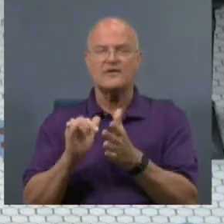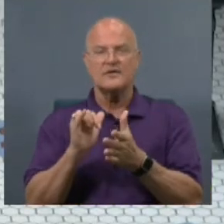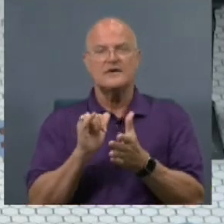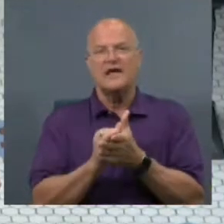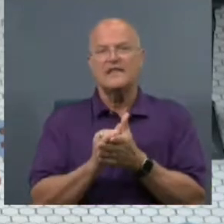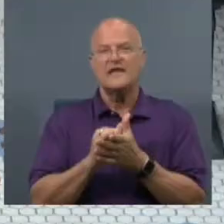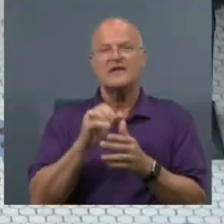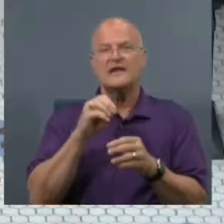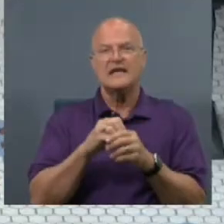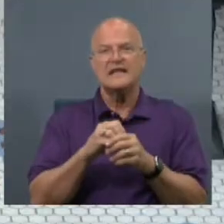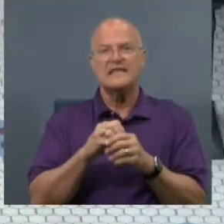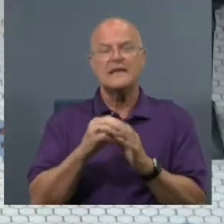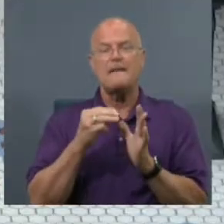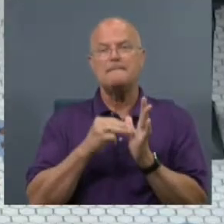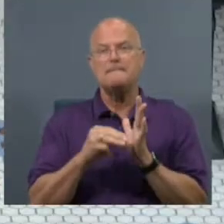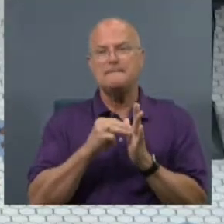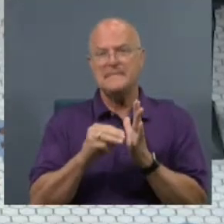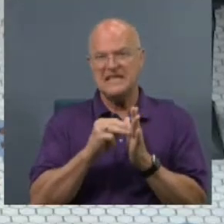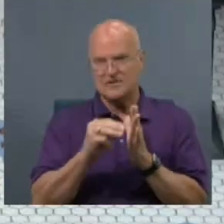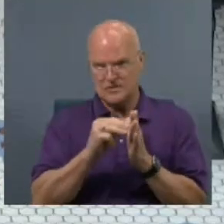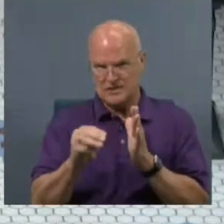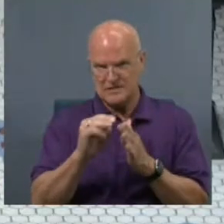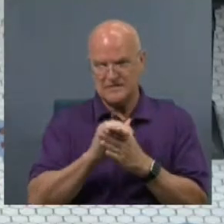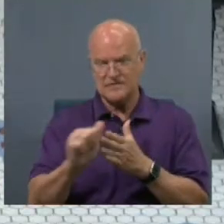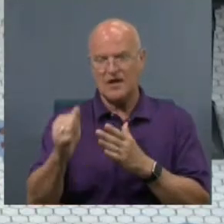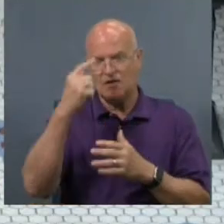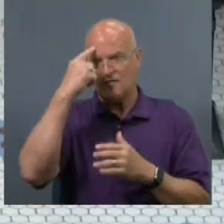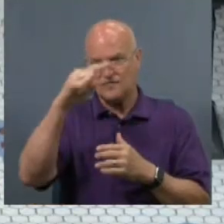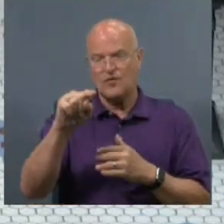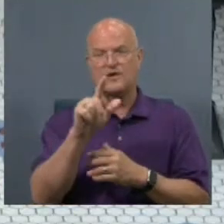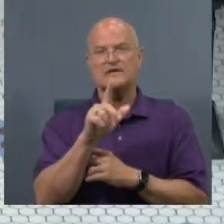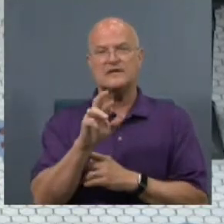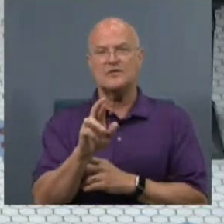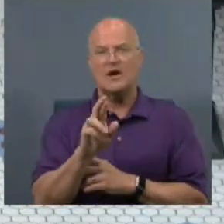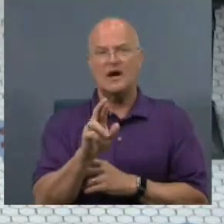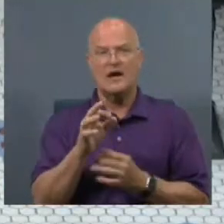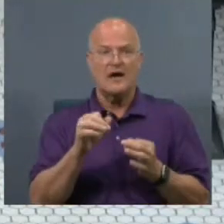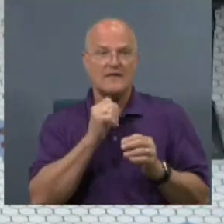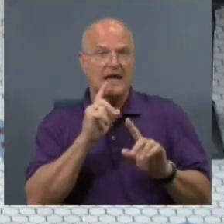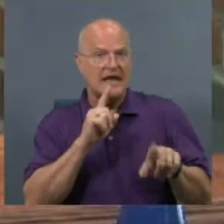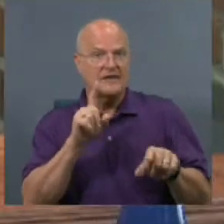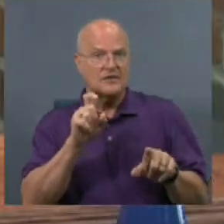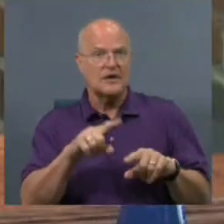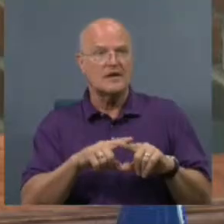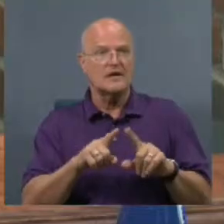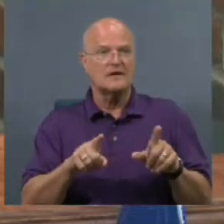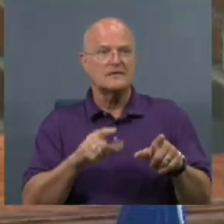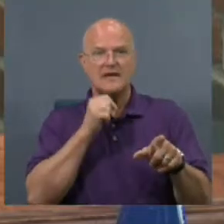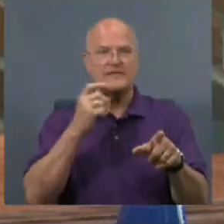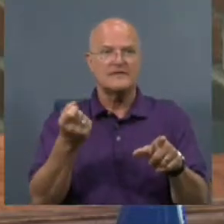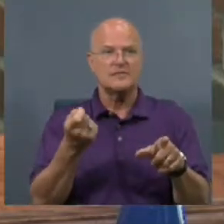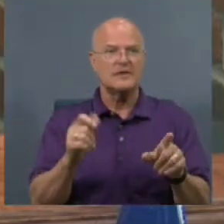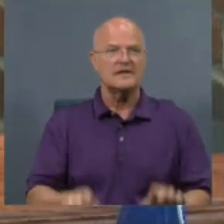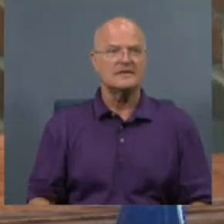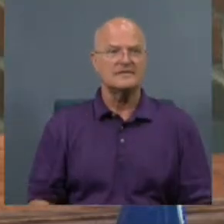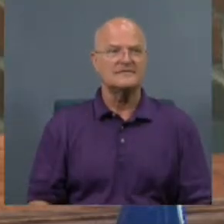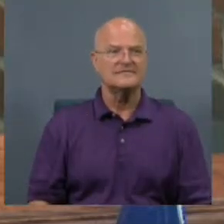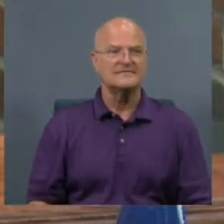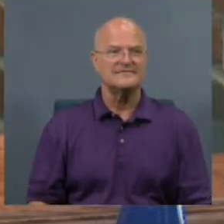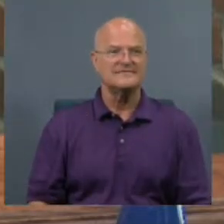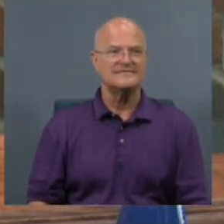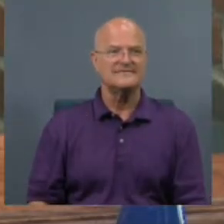are in the millions annually to the city of Little Rock. So I don't know if that answers your question, but that's... Not even a little bit.